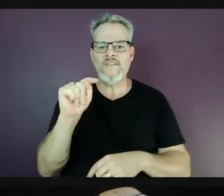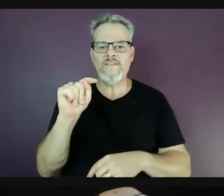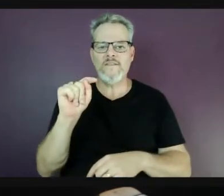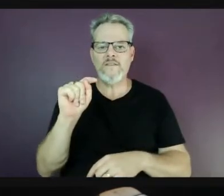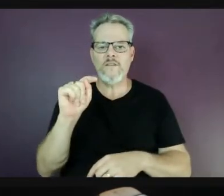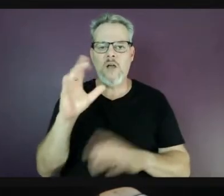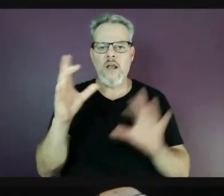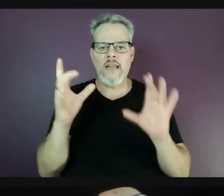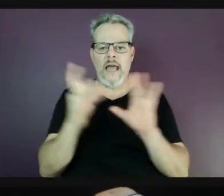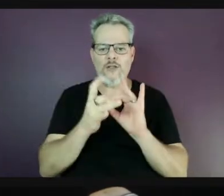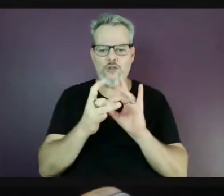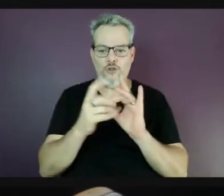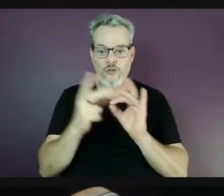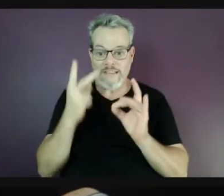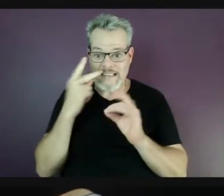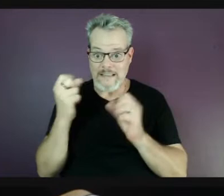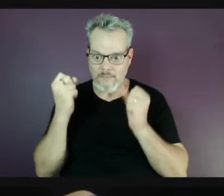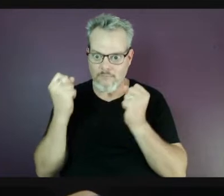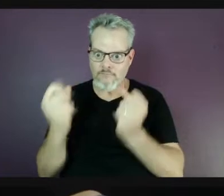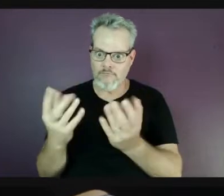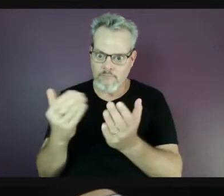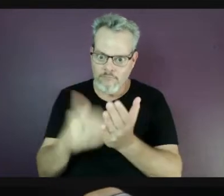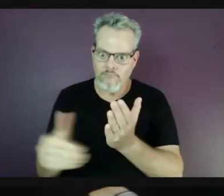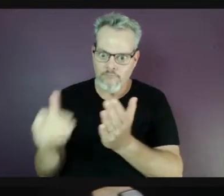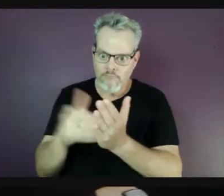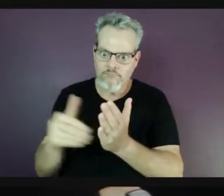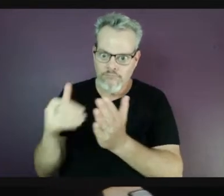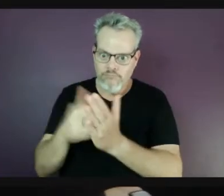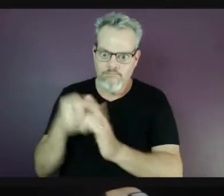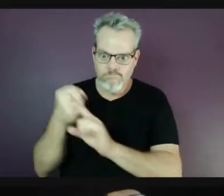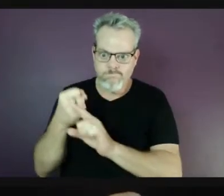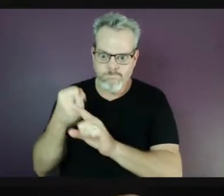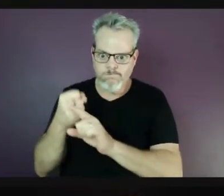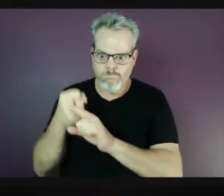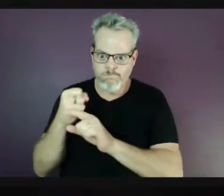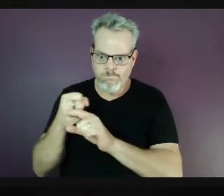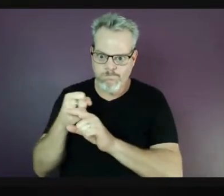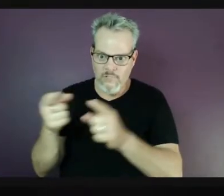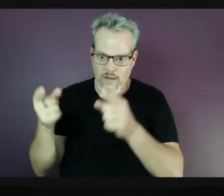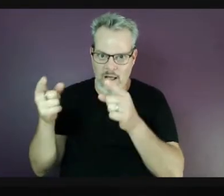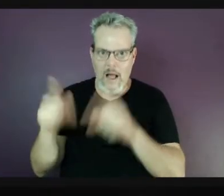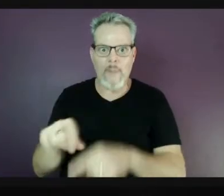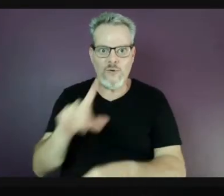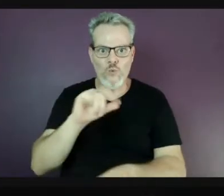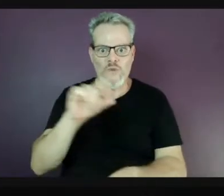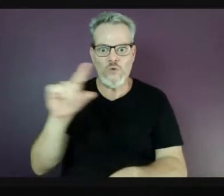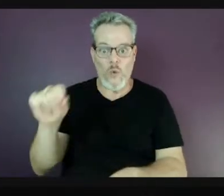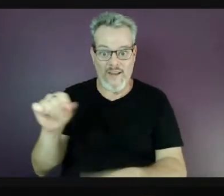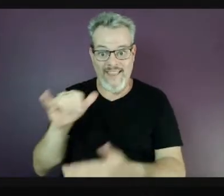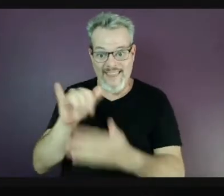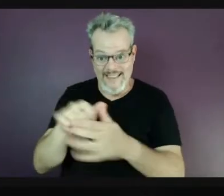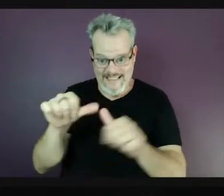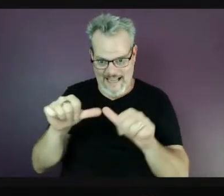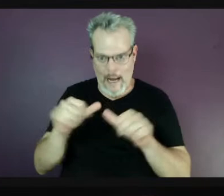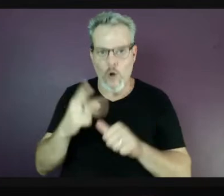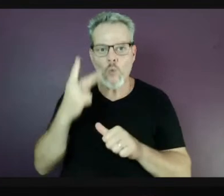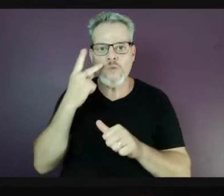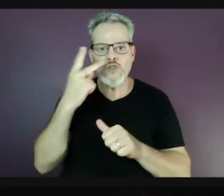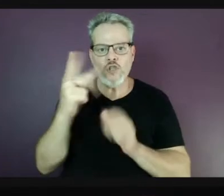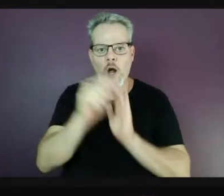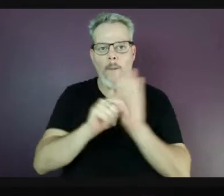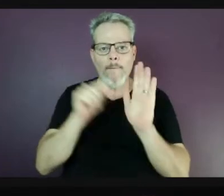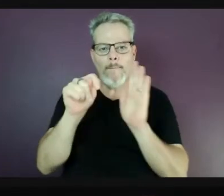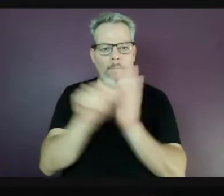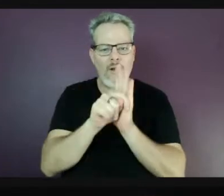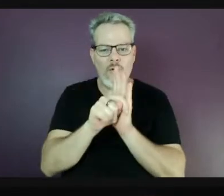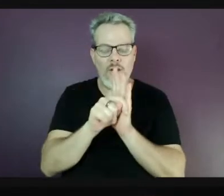the south flank over there as well happening in 2020. This was when we saw the period of, up until this point,